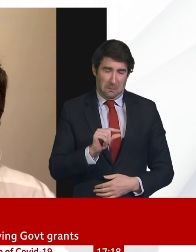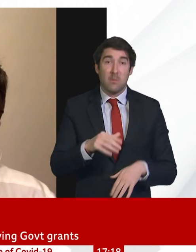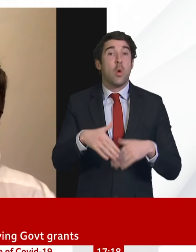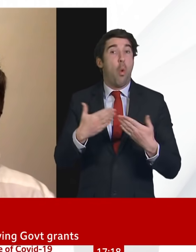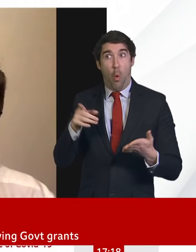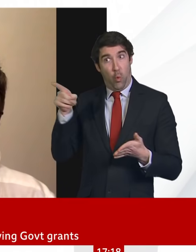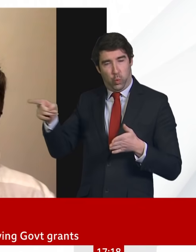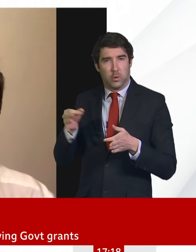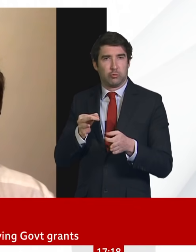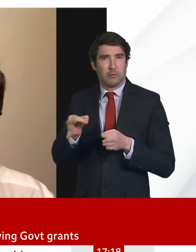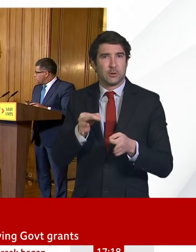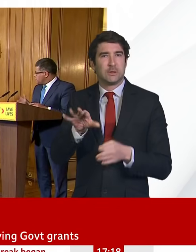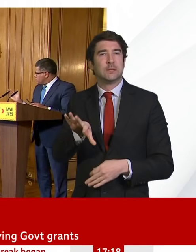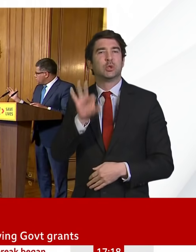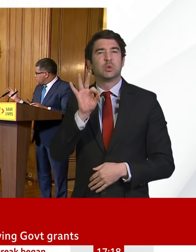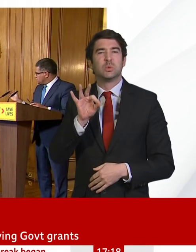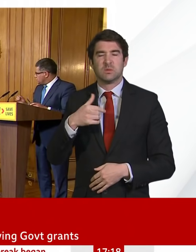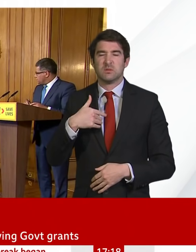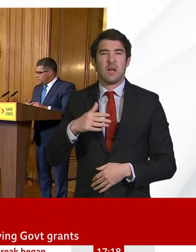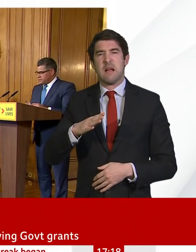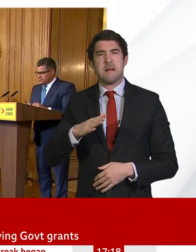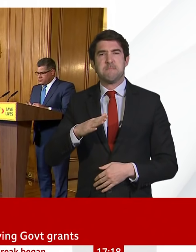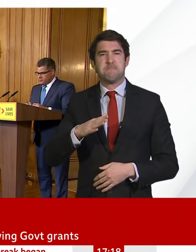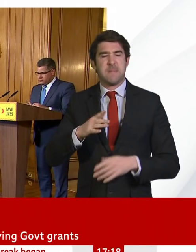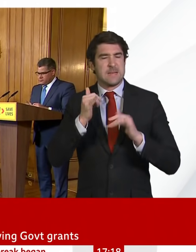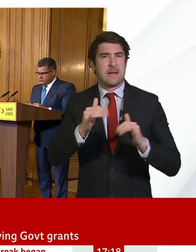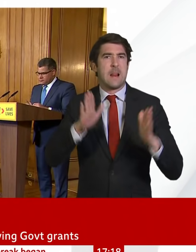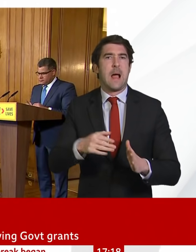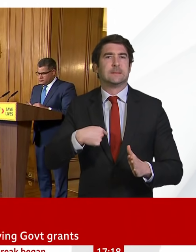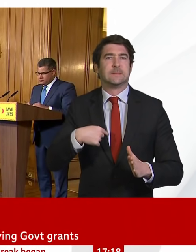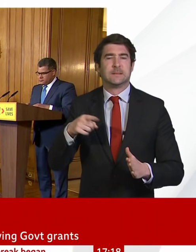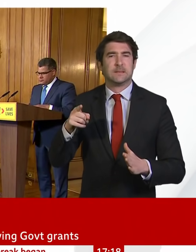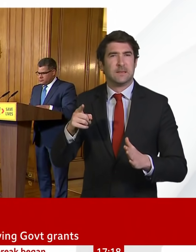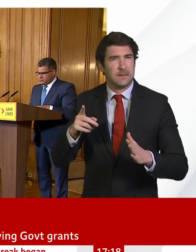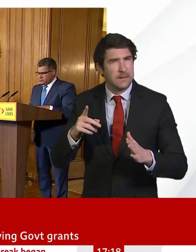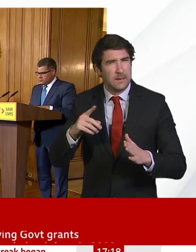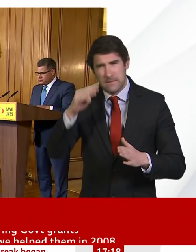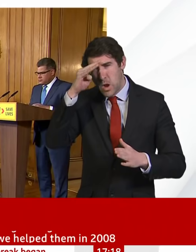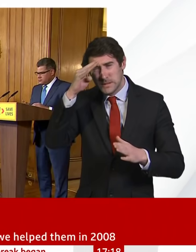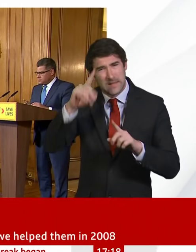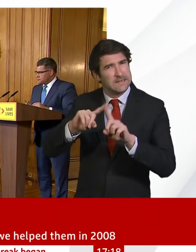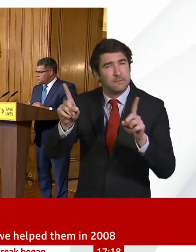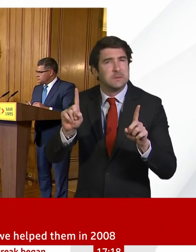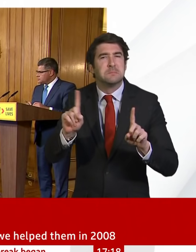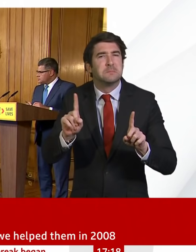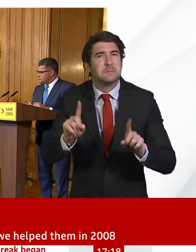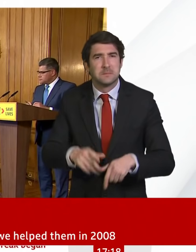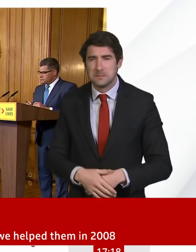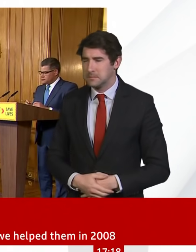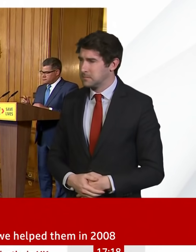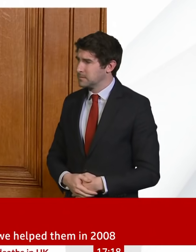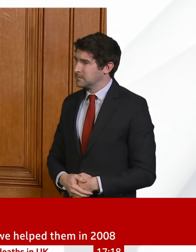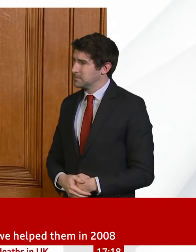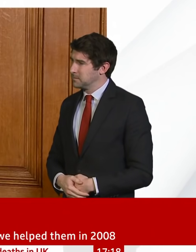fewer people? I wonder whether you might take that first. Well, I presume you're talking about the healthcare worker frontline testing. And